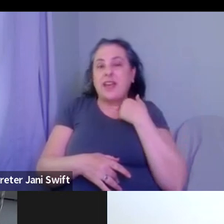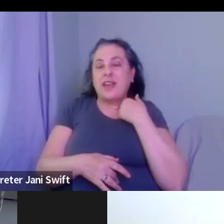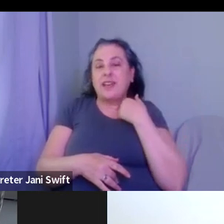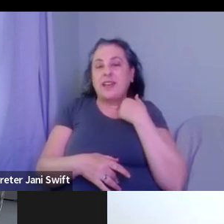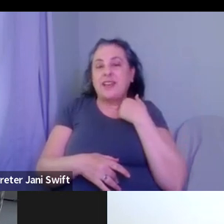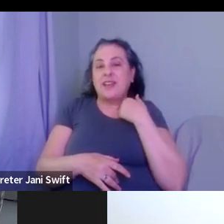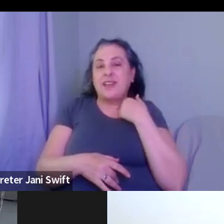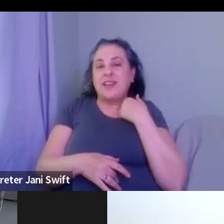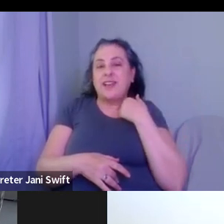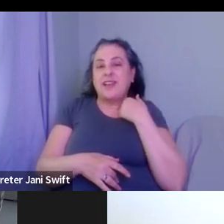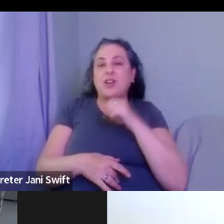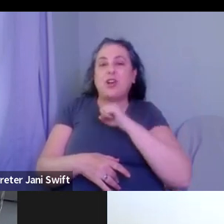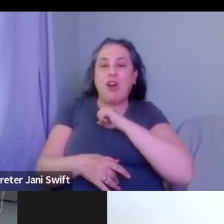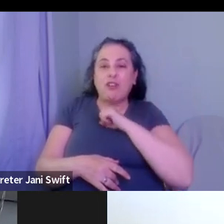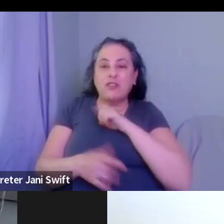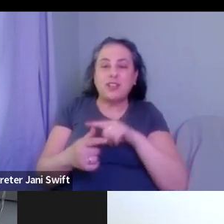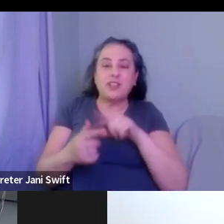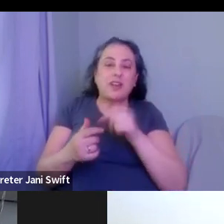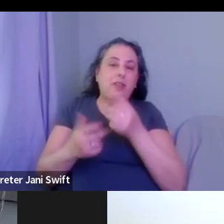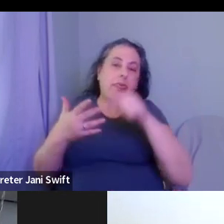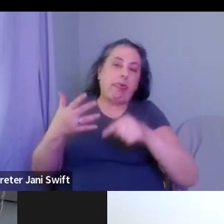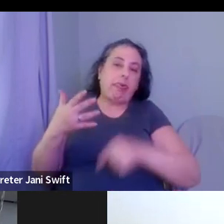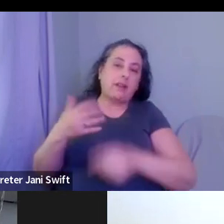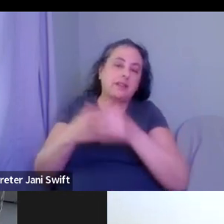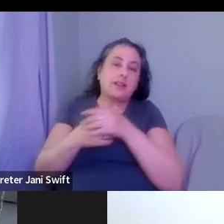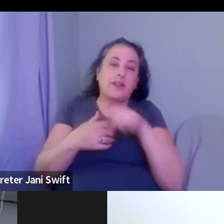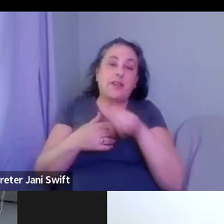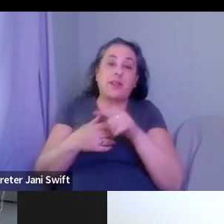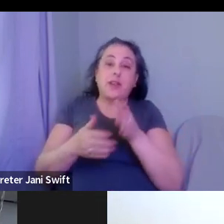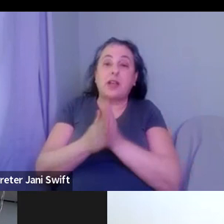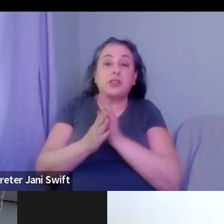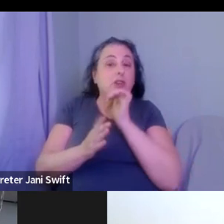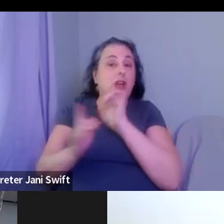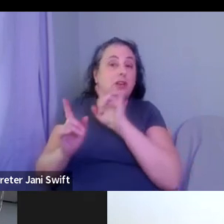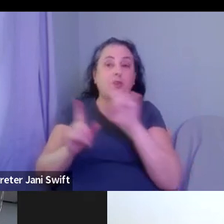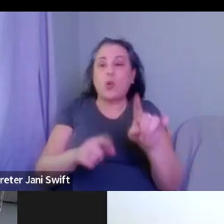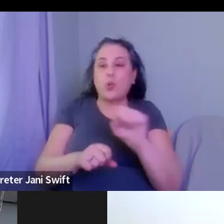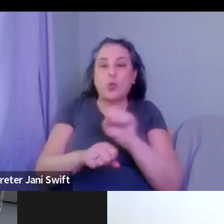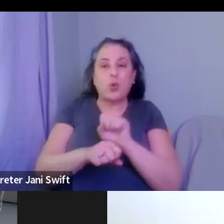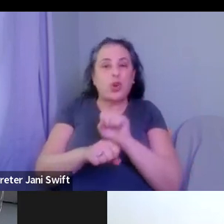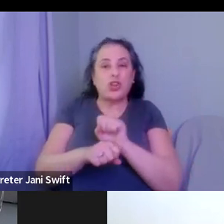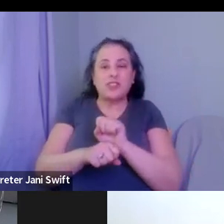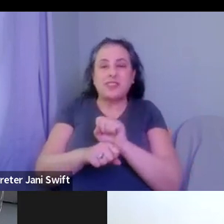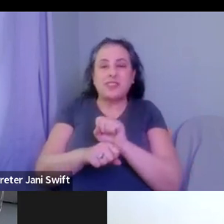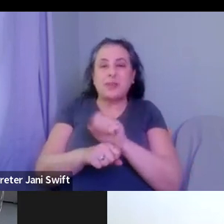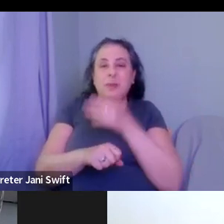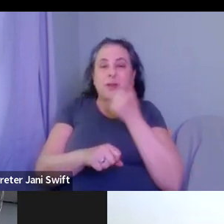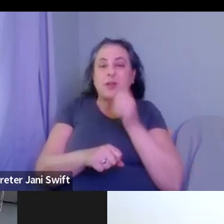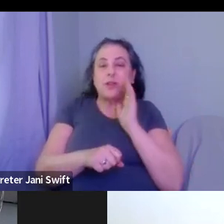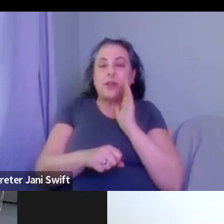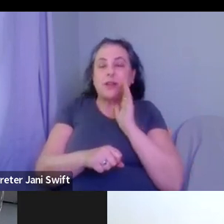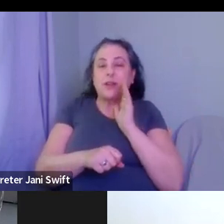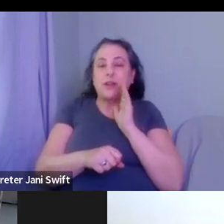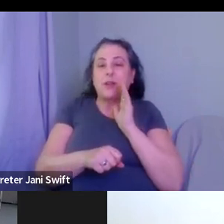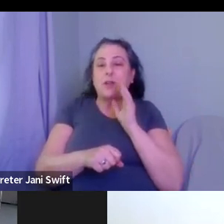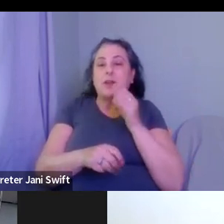sick, cough, everything, that they ask you not to go to work because you can pass